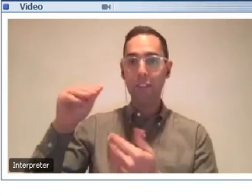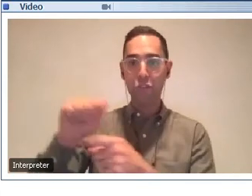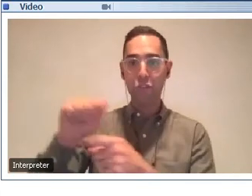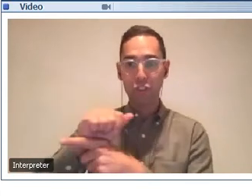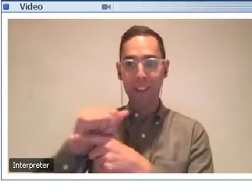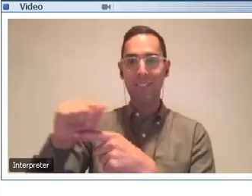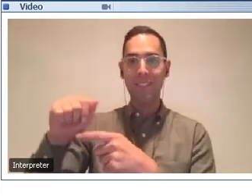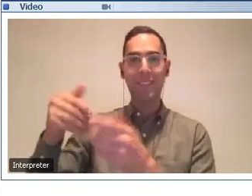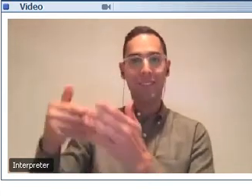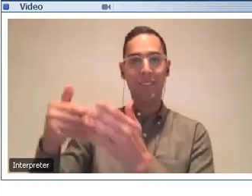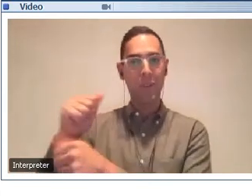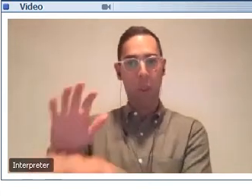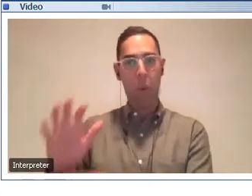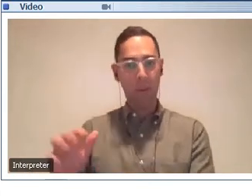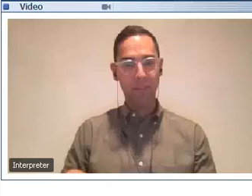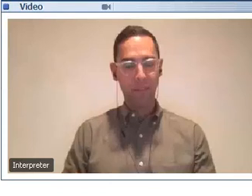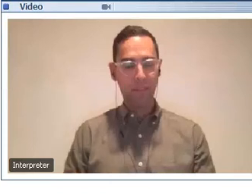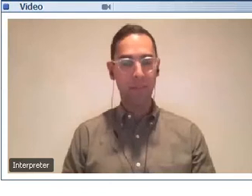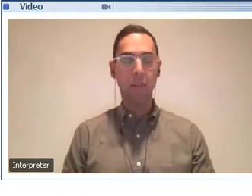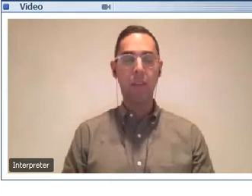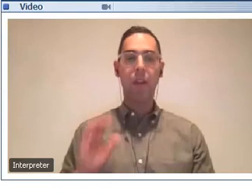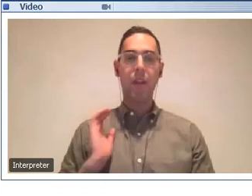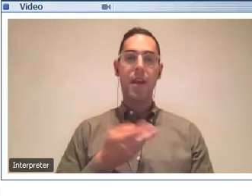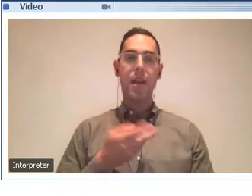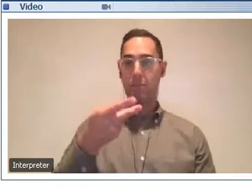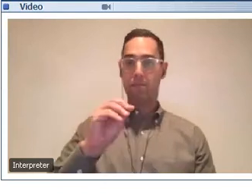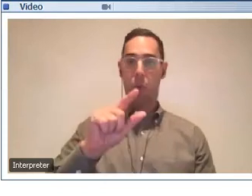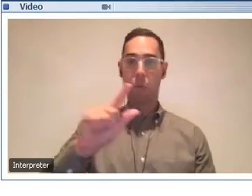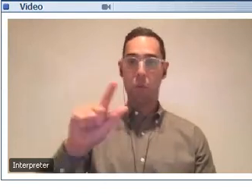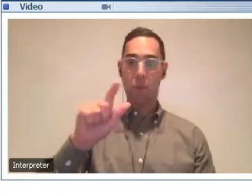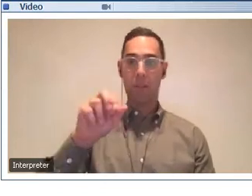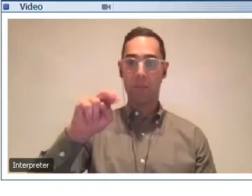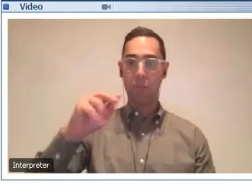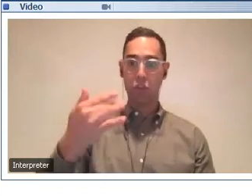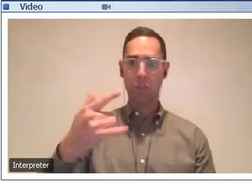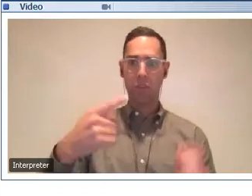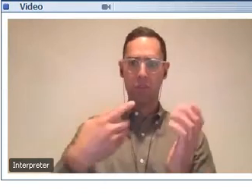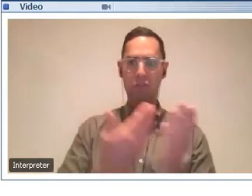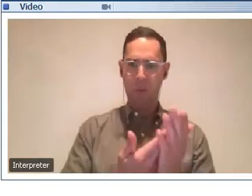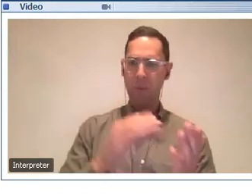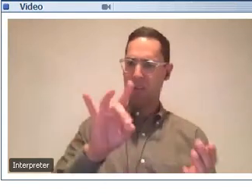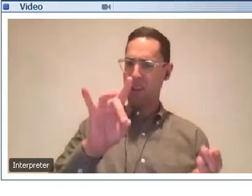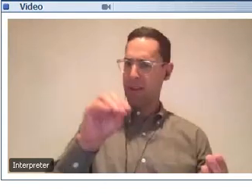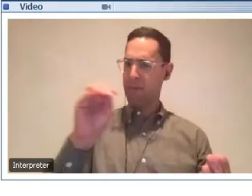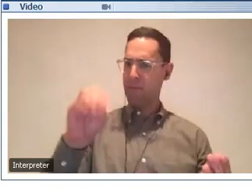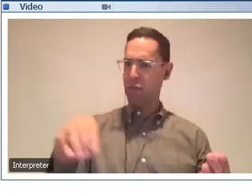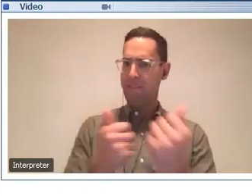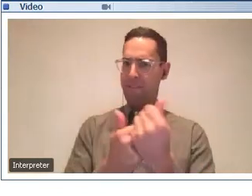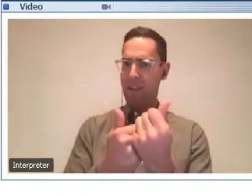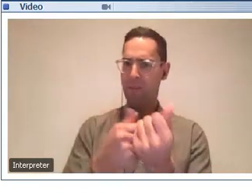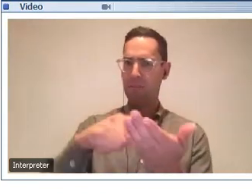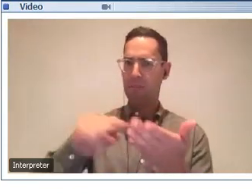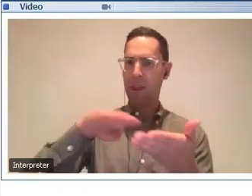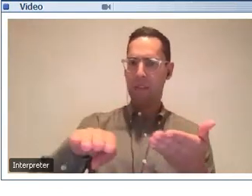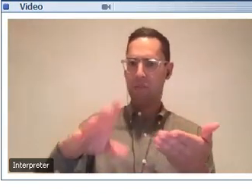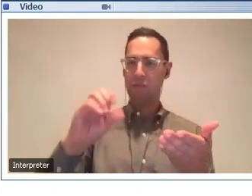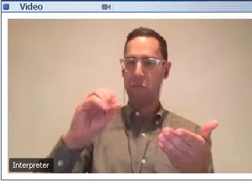New Jersey poll showed almost 80% favored paid leave. So then we started thinking, well, how are we going to pay for this thing? Next